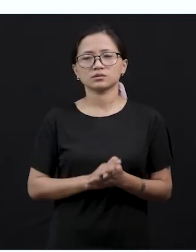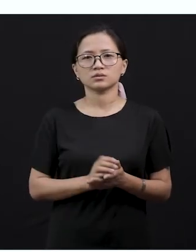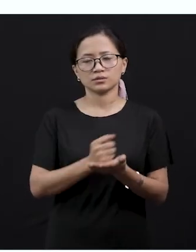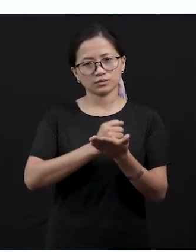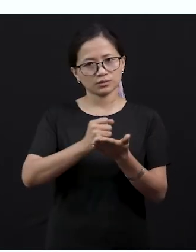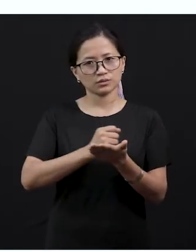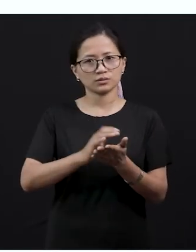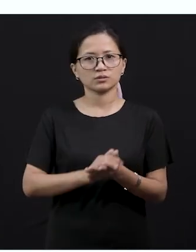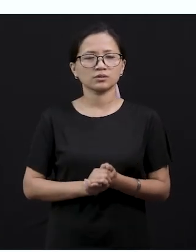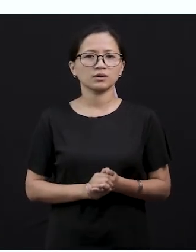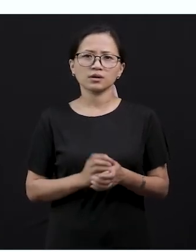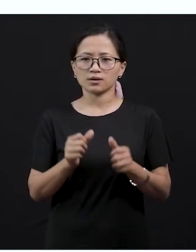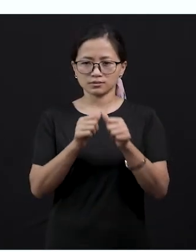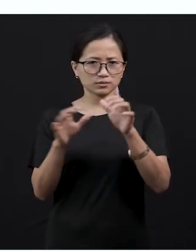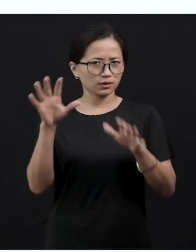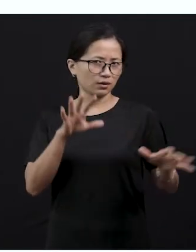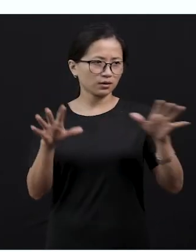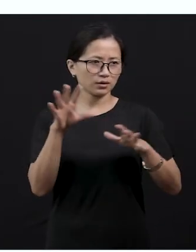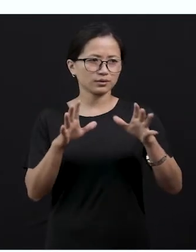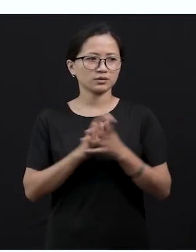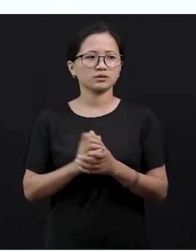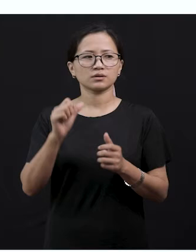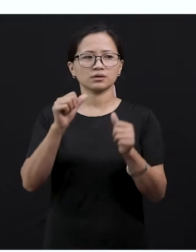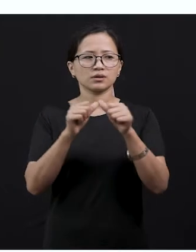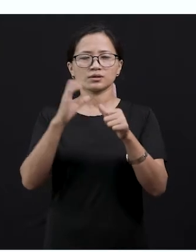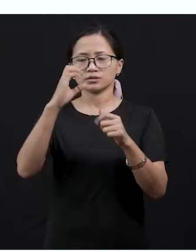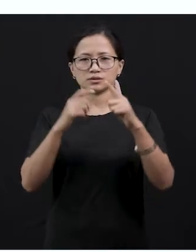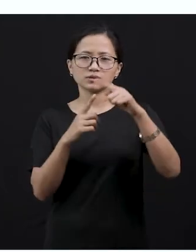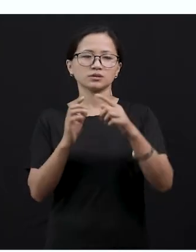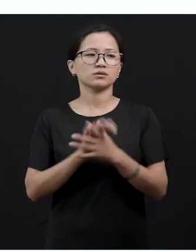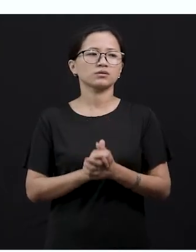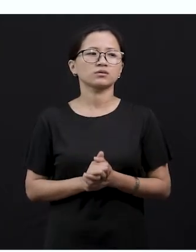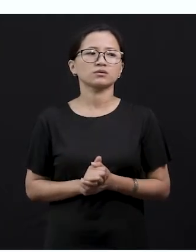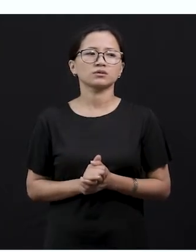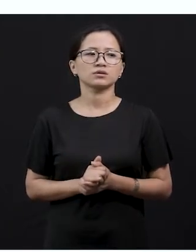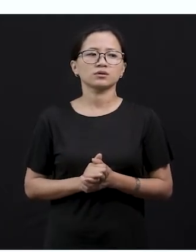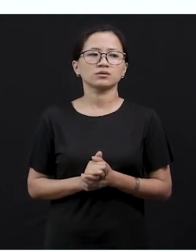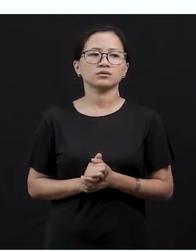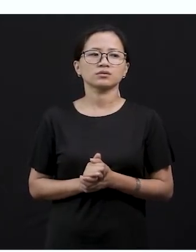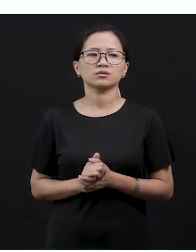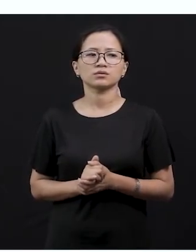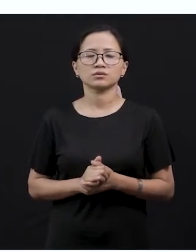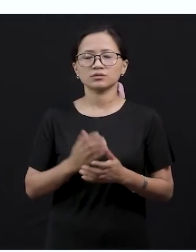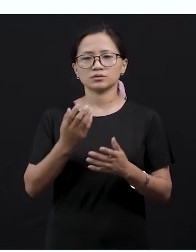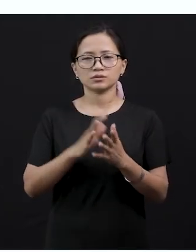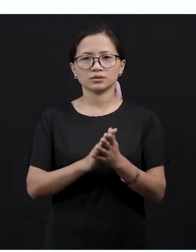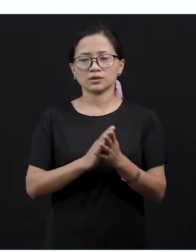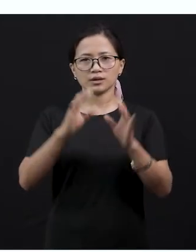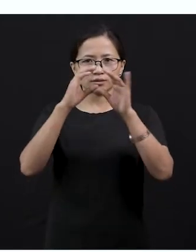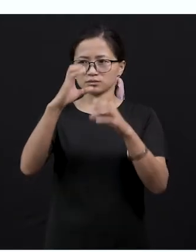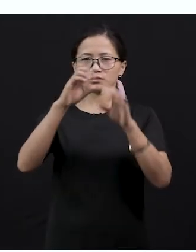were practicing an act, right? They're going to act in a play on Christmas night. Okay, so on the night